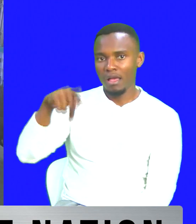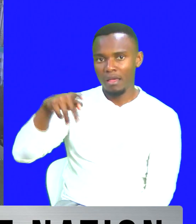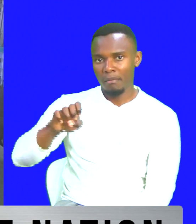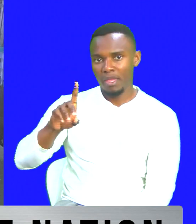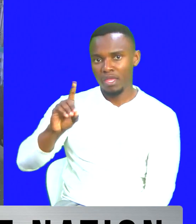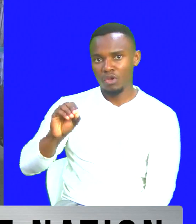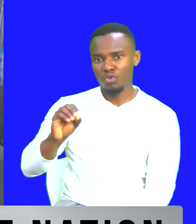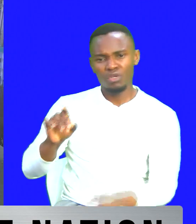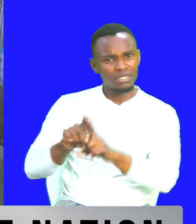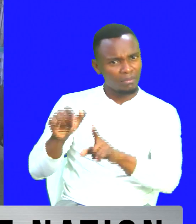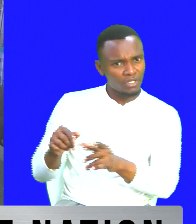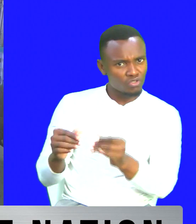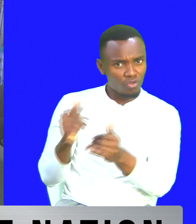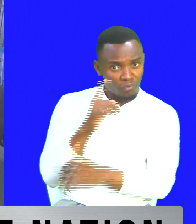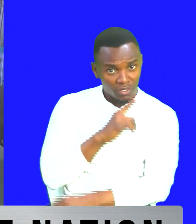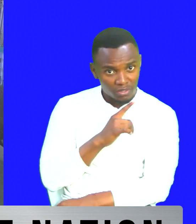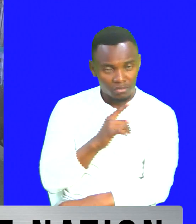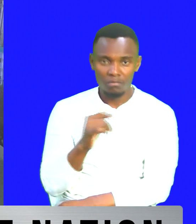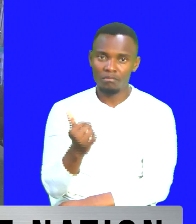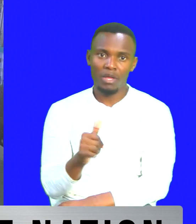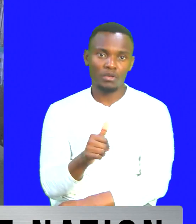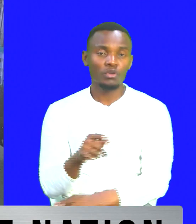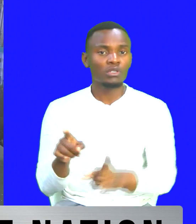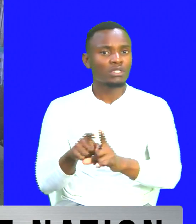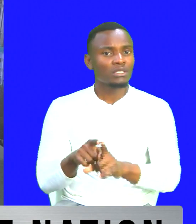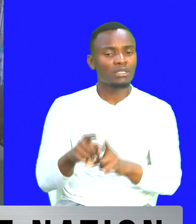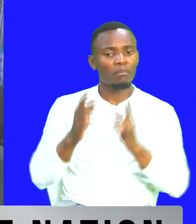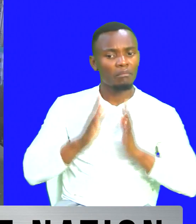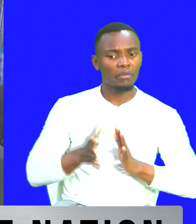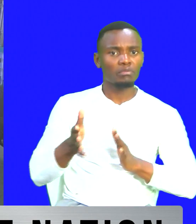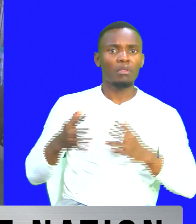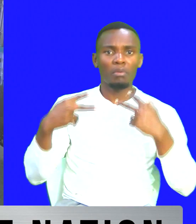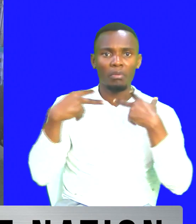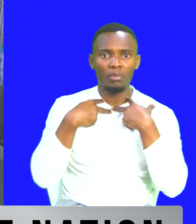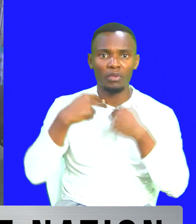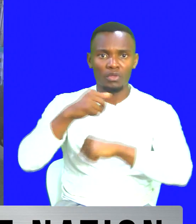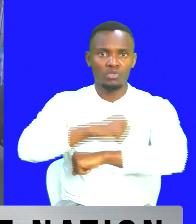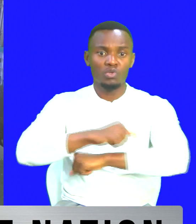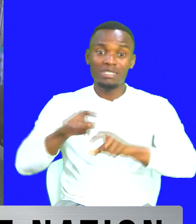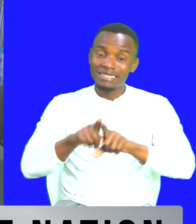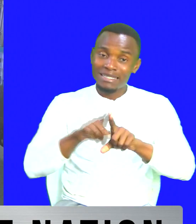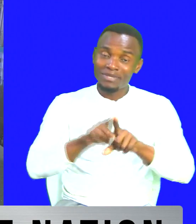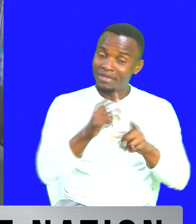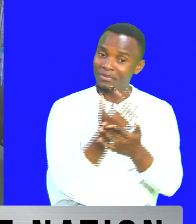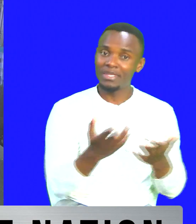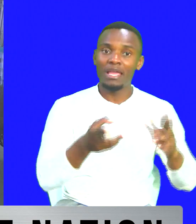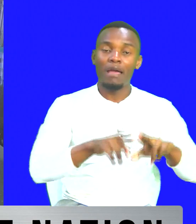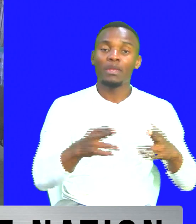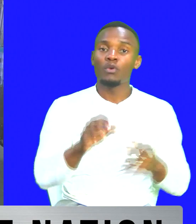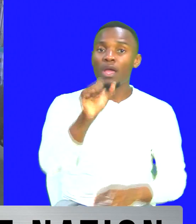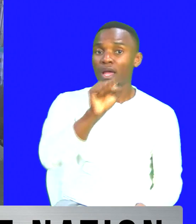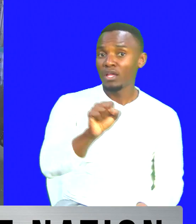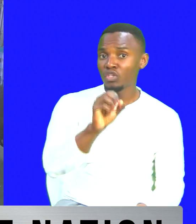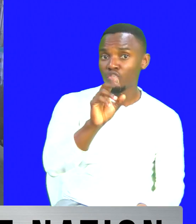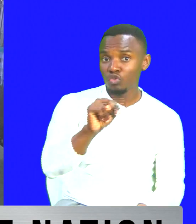No. Someone has held a school ransom. It is the same thing that is happening in Sondu. It is actually what I'm just trying to say.